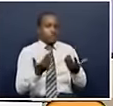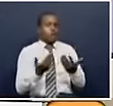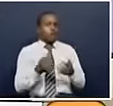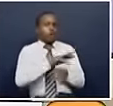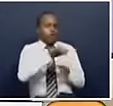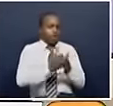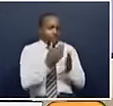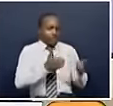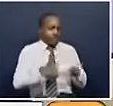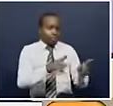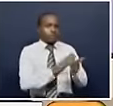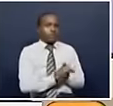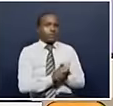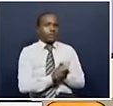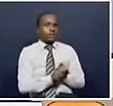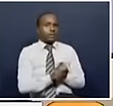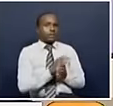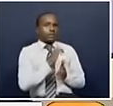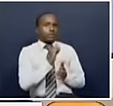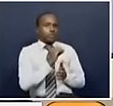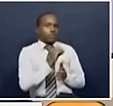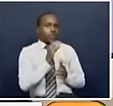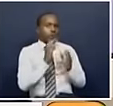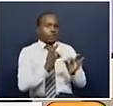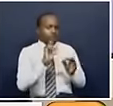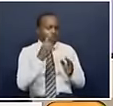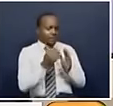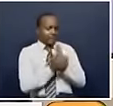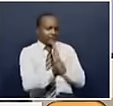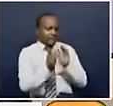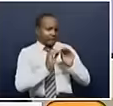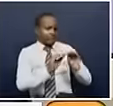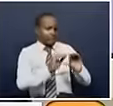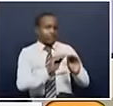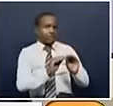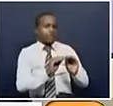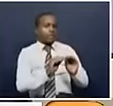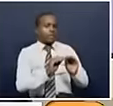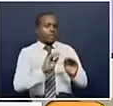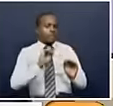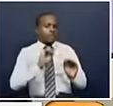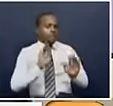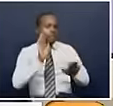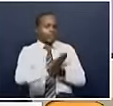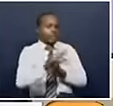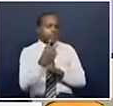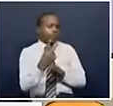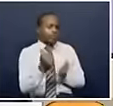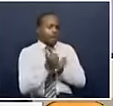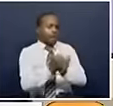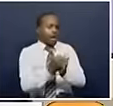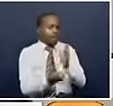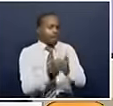are opportunities. Mm-hmm. So saying, if we first give them a skill, how do we then, in stage two, help them start up a